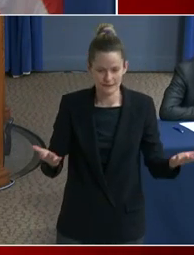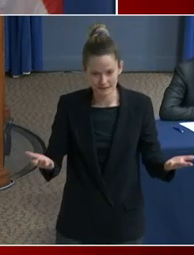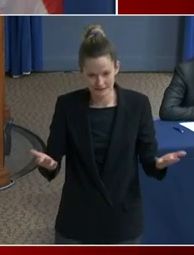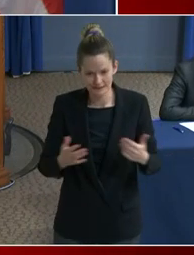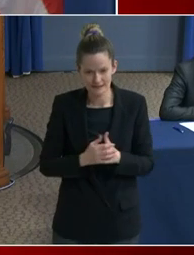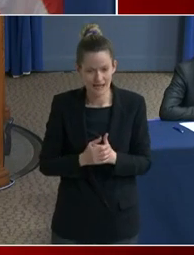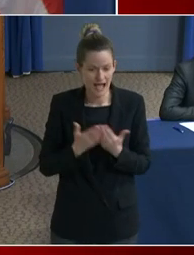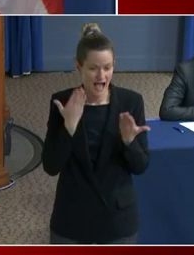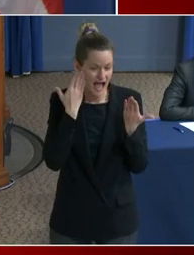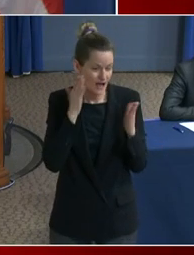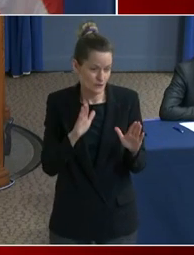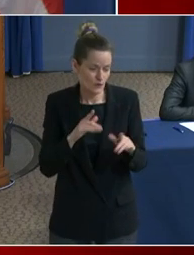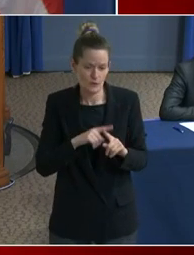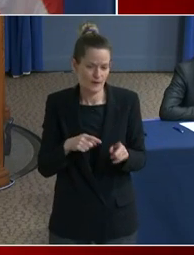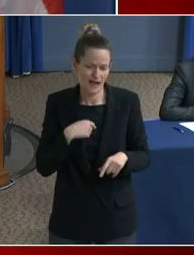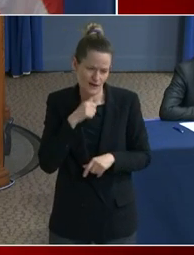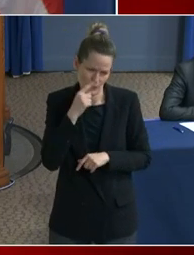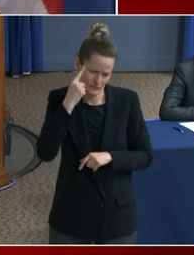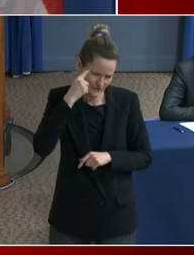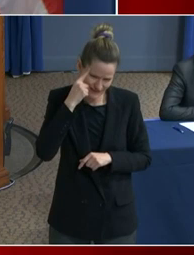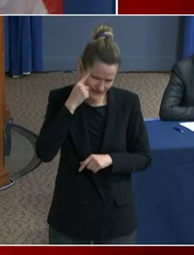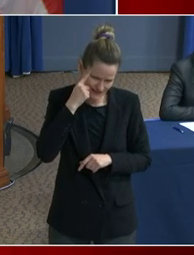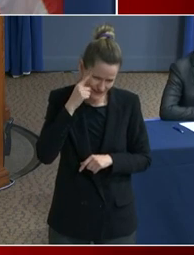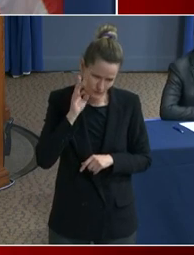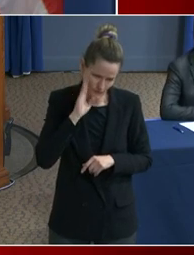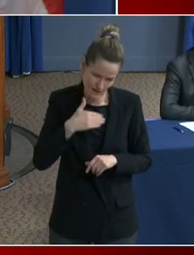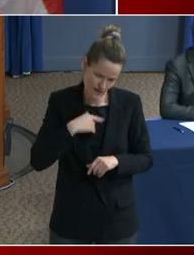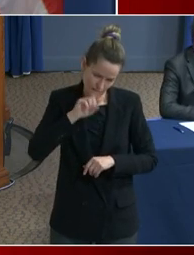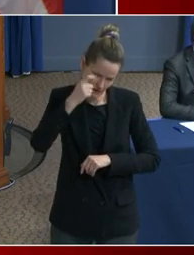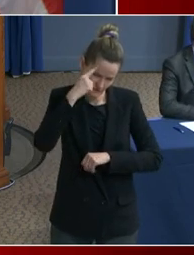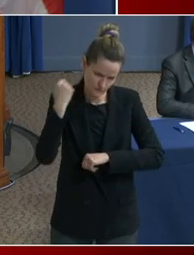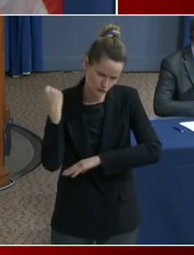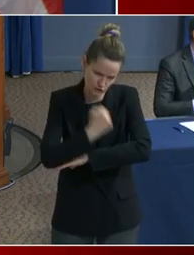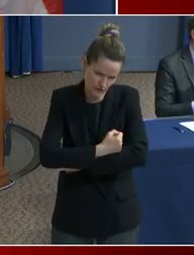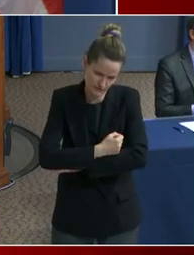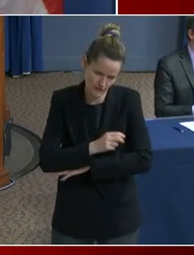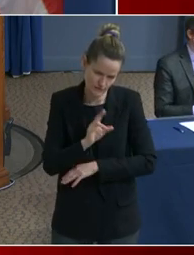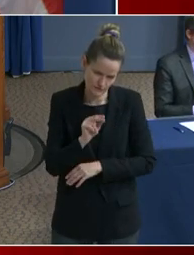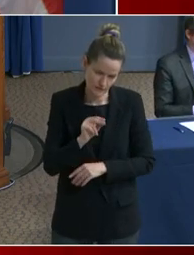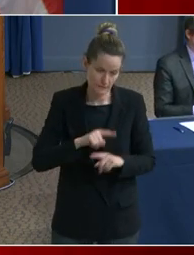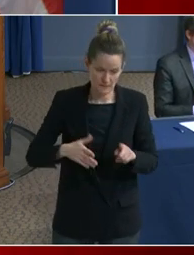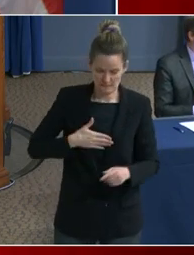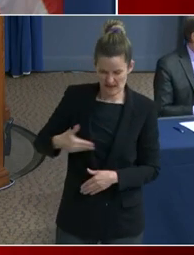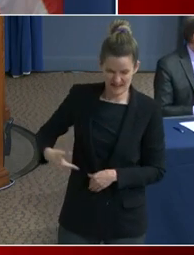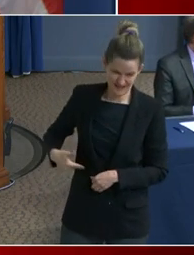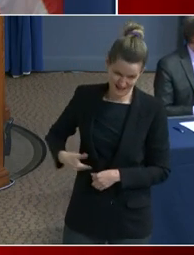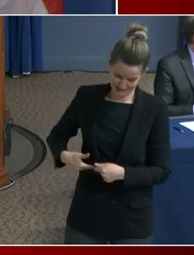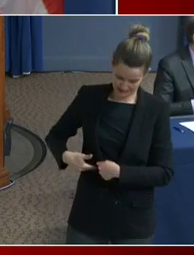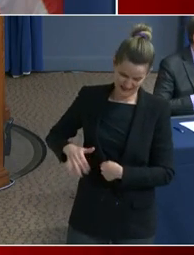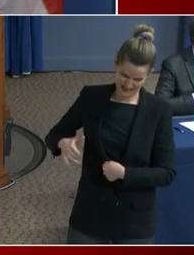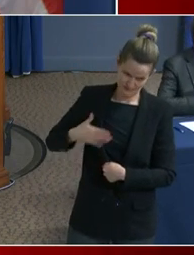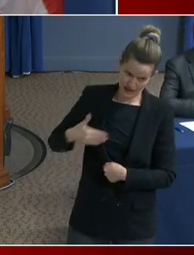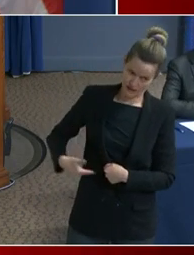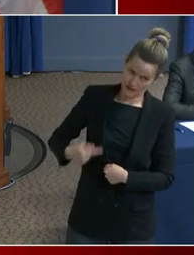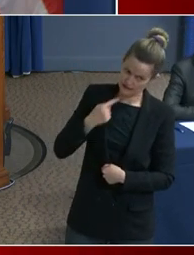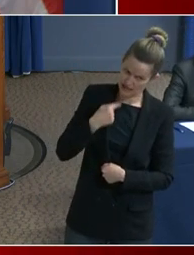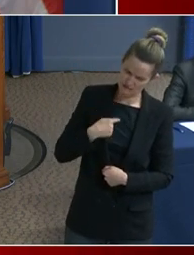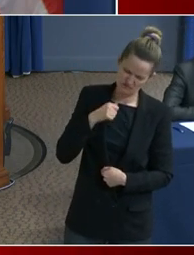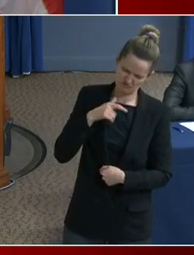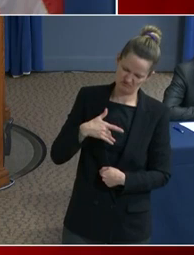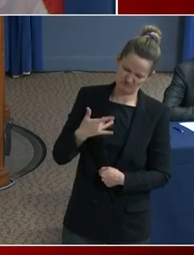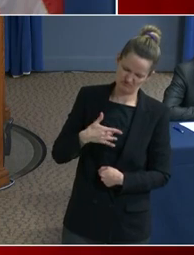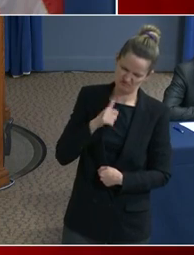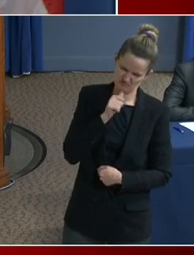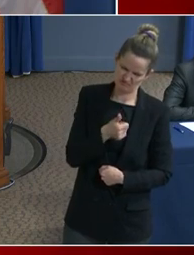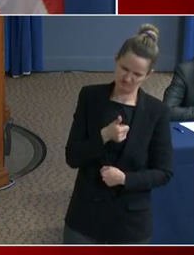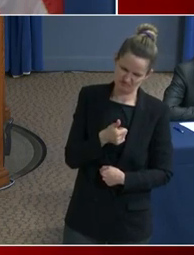I don't think that we're going to have a government shutdown. I guess that's what my gut tells me. And if we do,